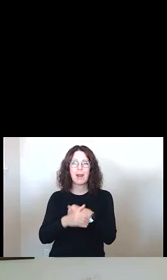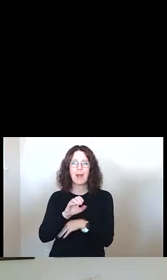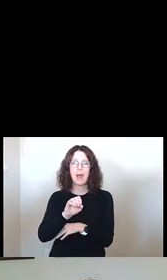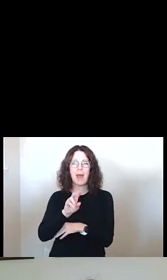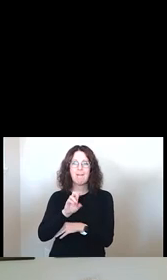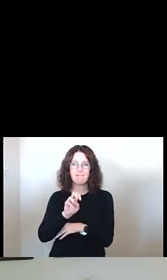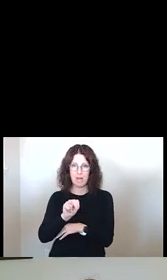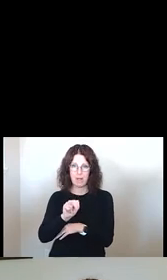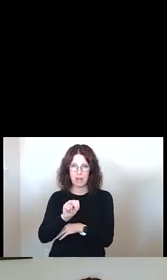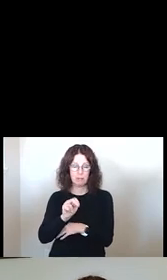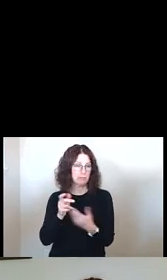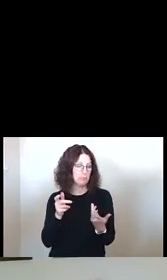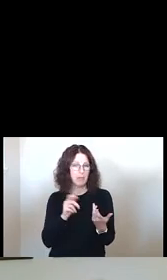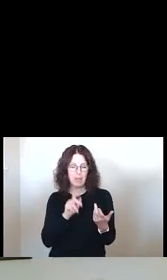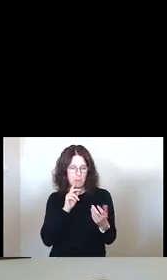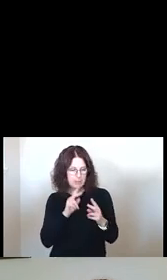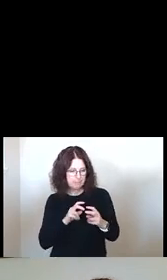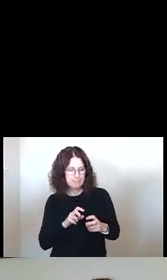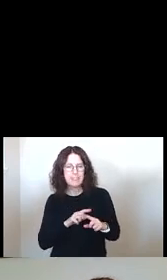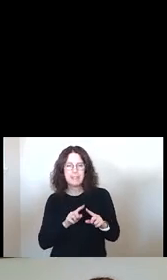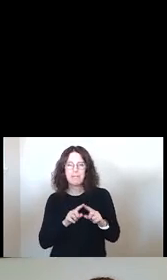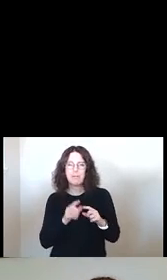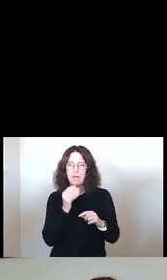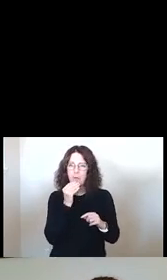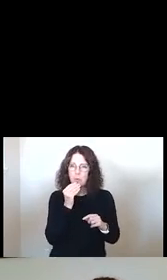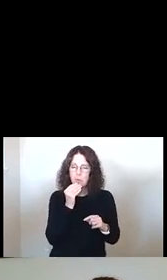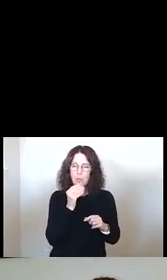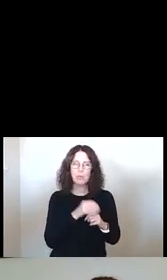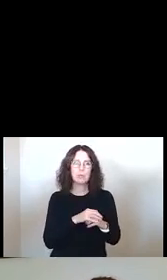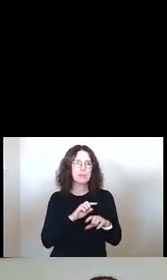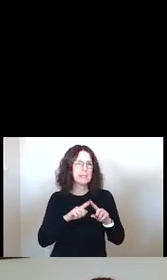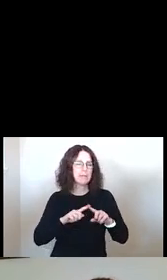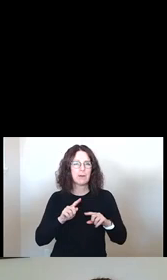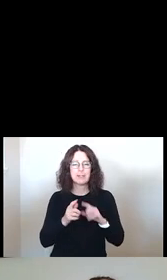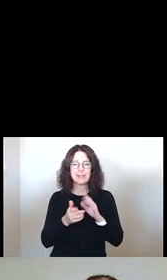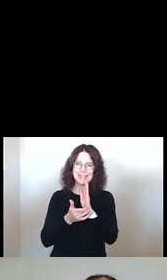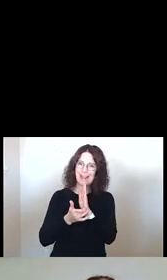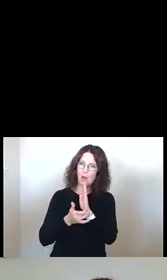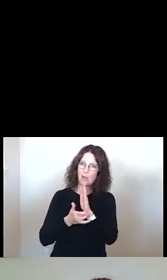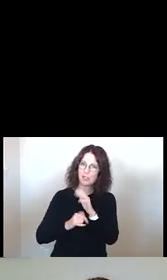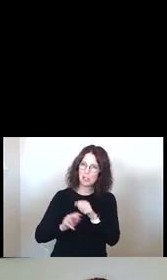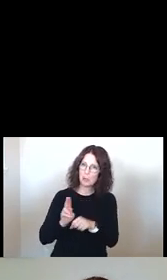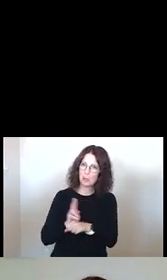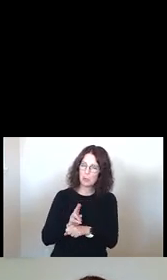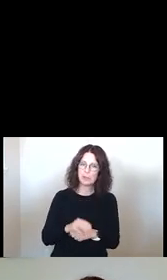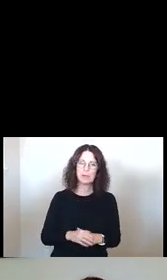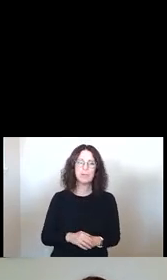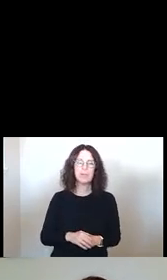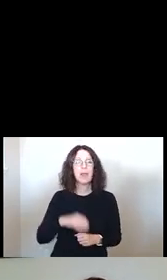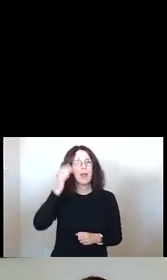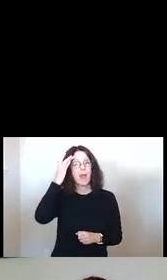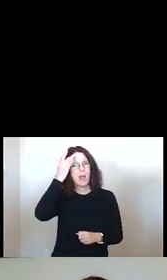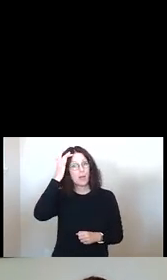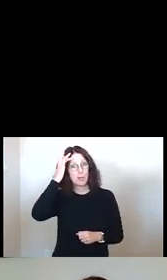look at technology and a whole bunch of questions. Anthropological linguistics is the